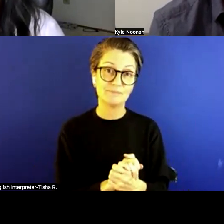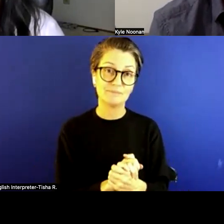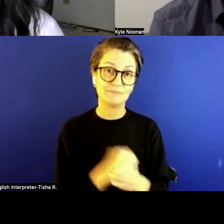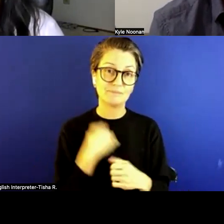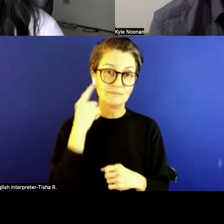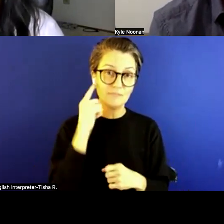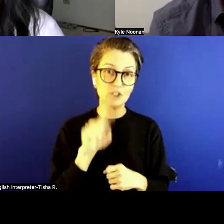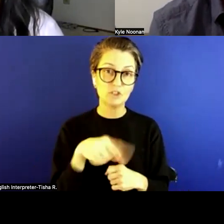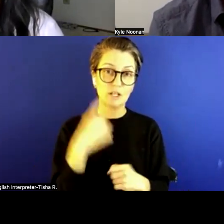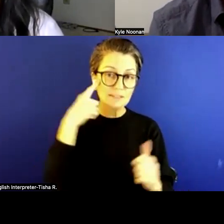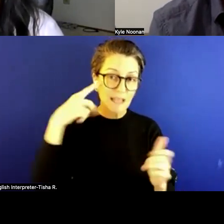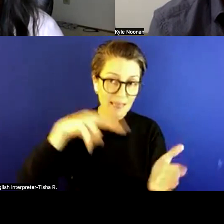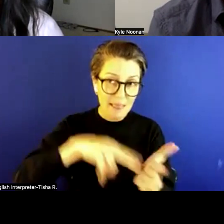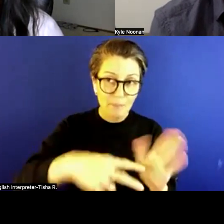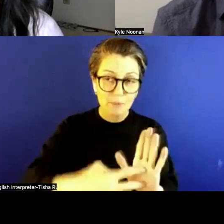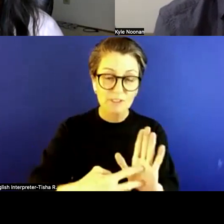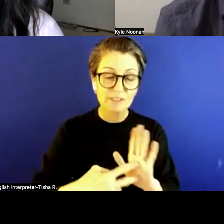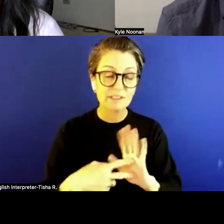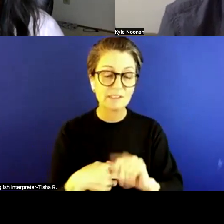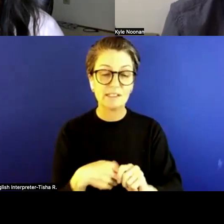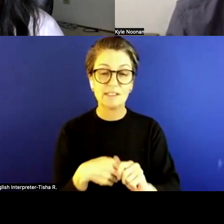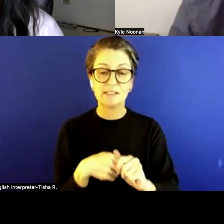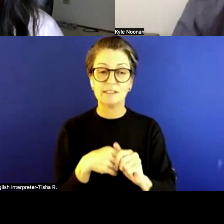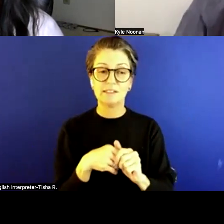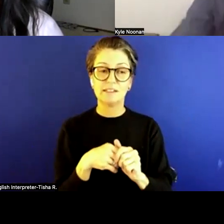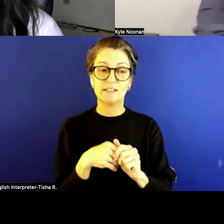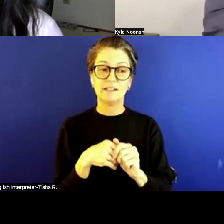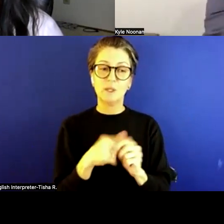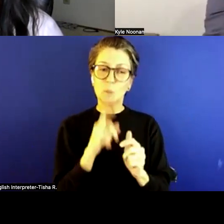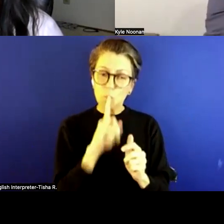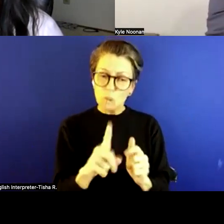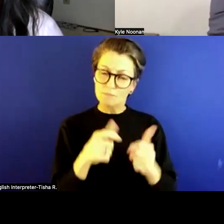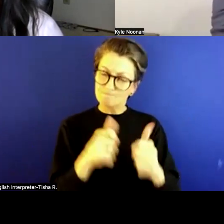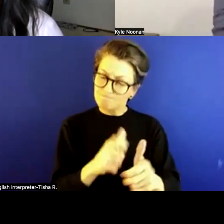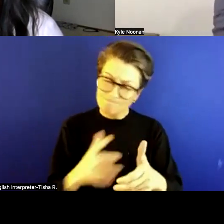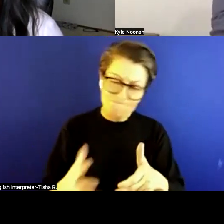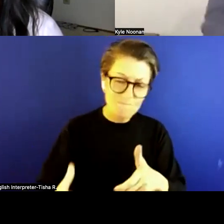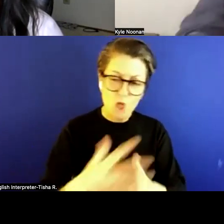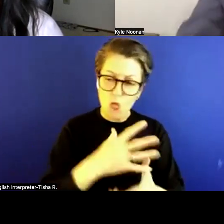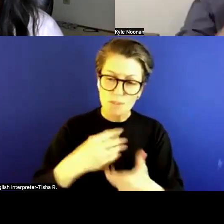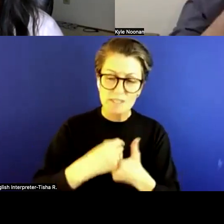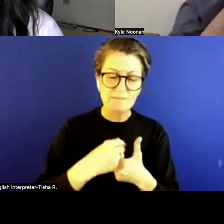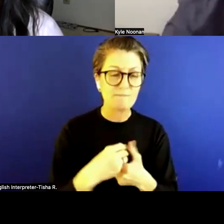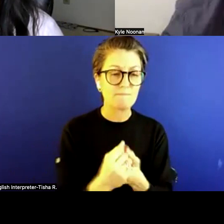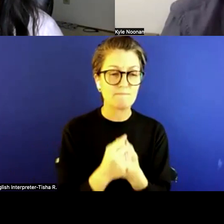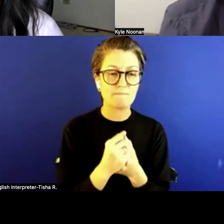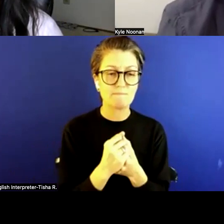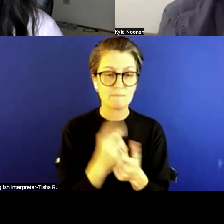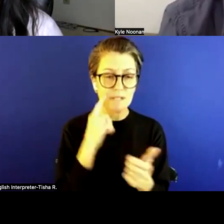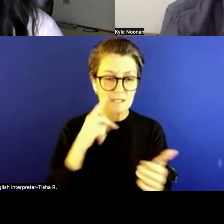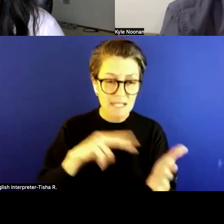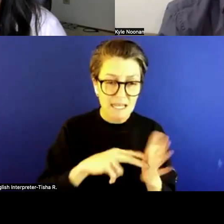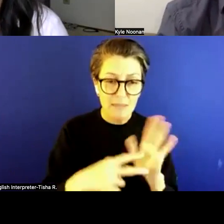very deliberate with being as inclusive and like deliberately